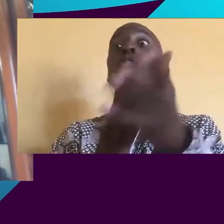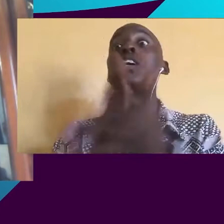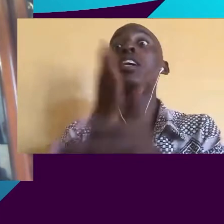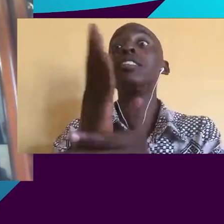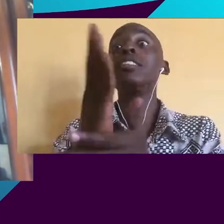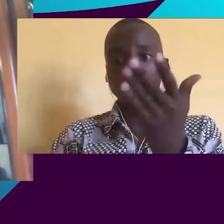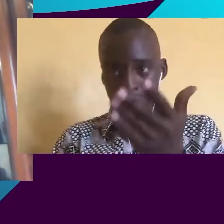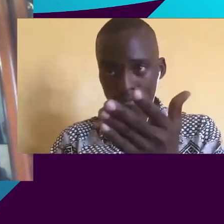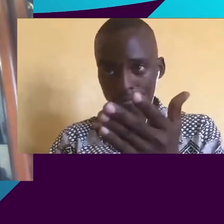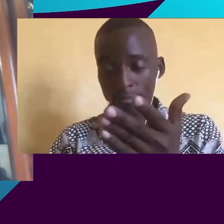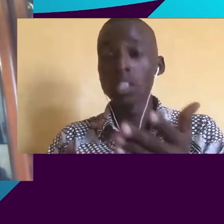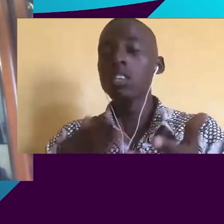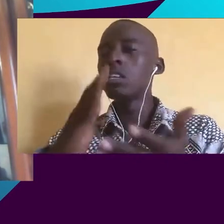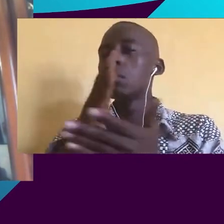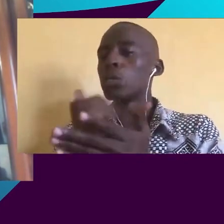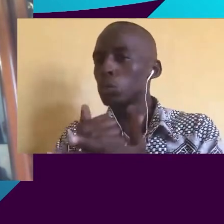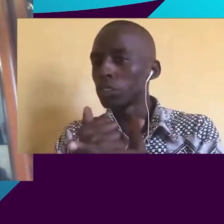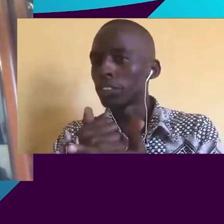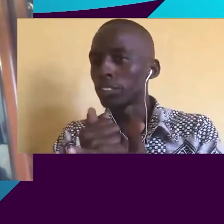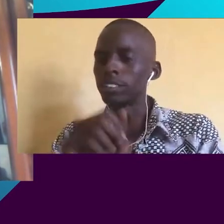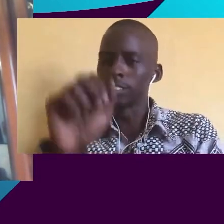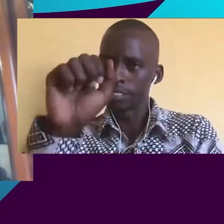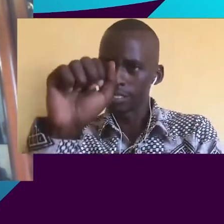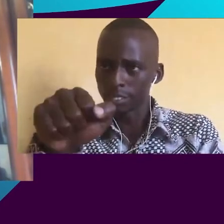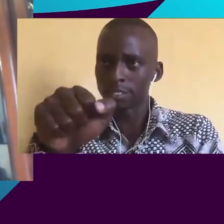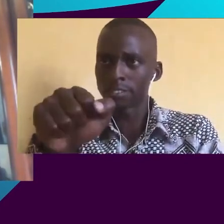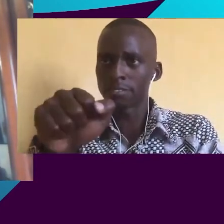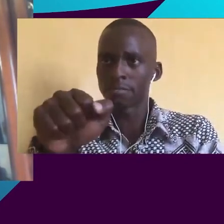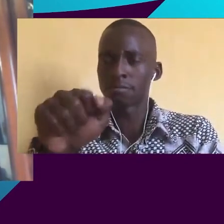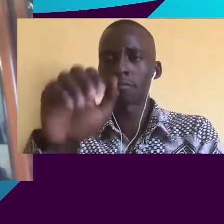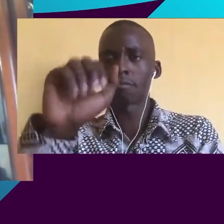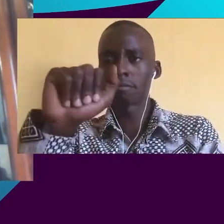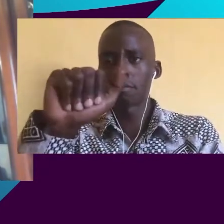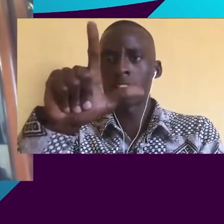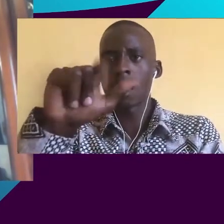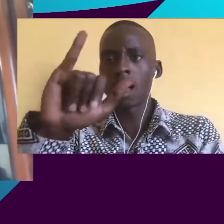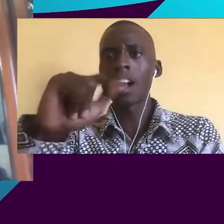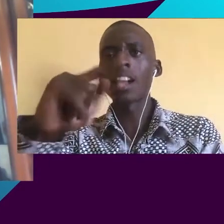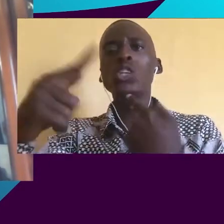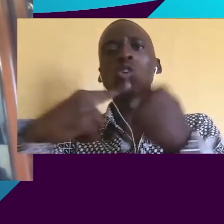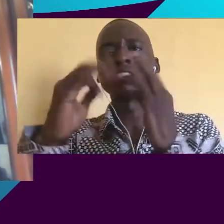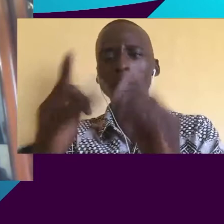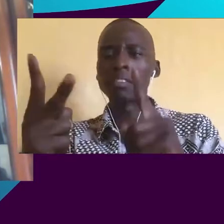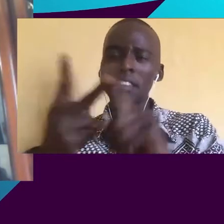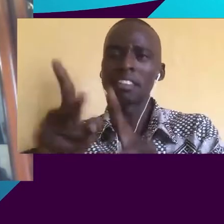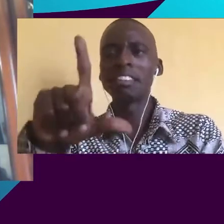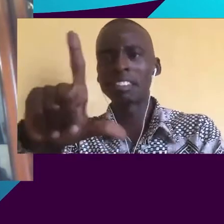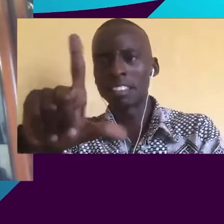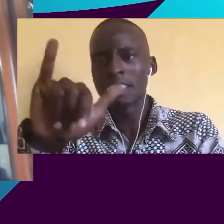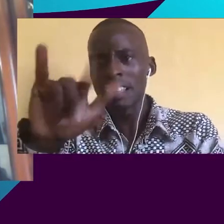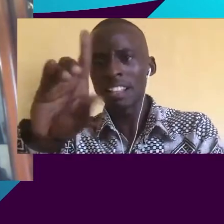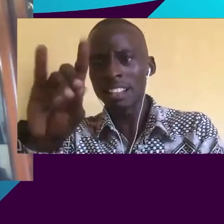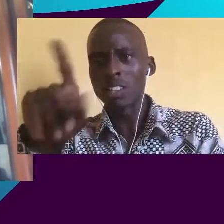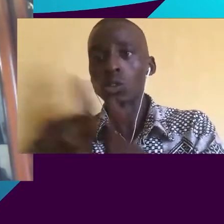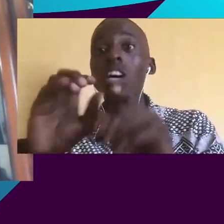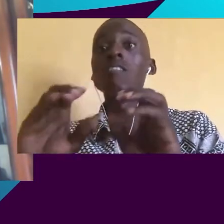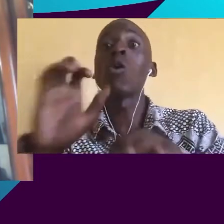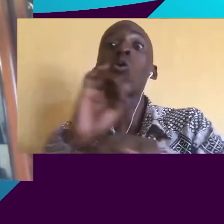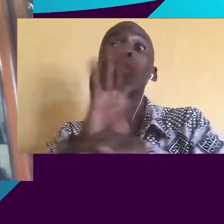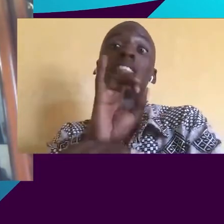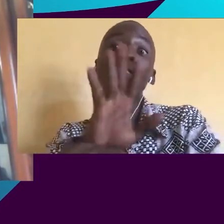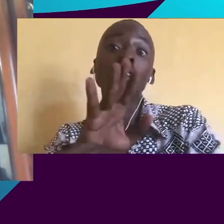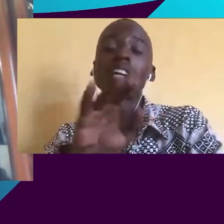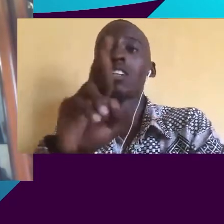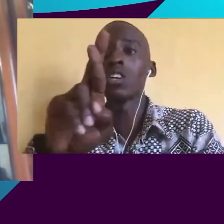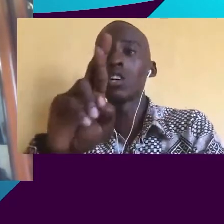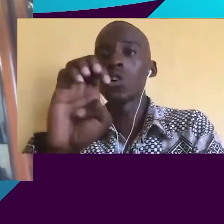because yes, Ali talked of something, Lydia talked of something, and then we also had the consultant, of course, Rebecca, bringing